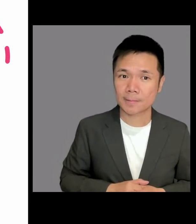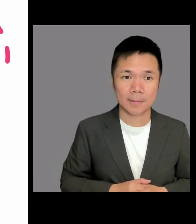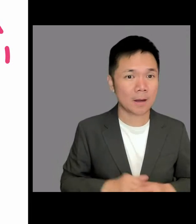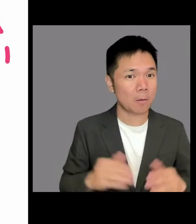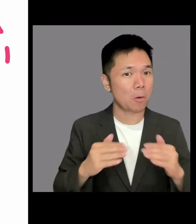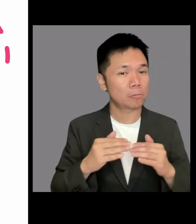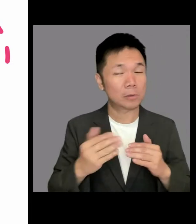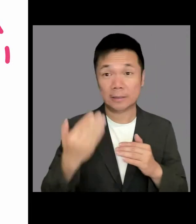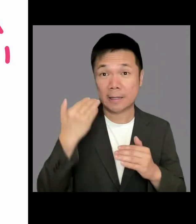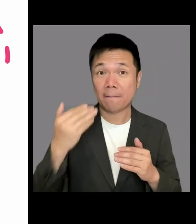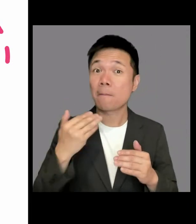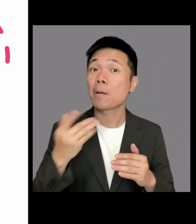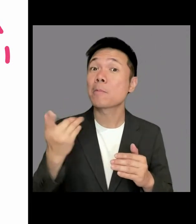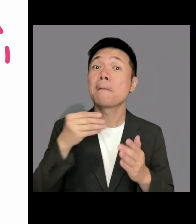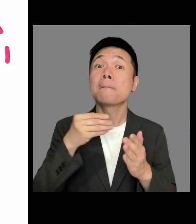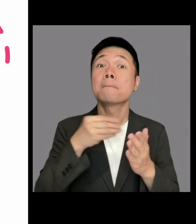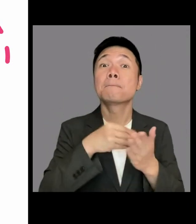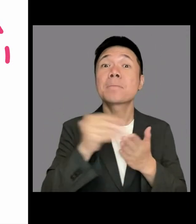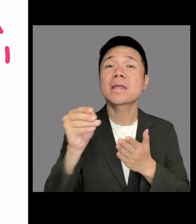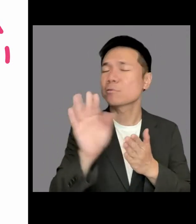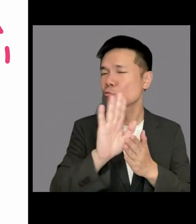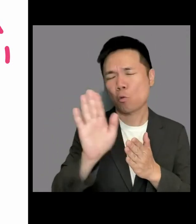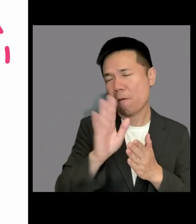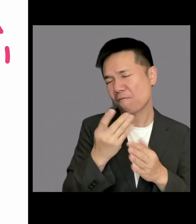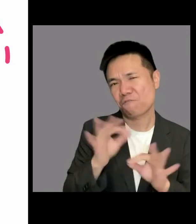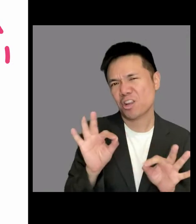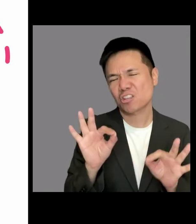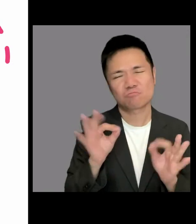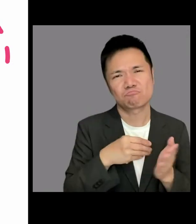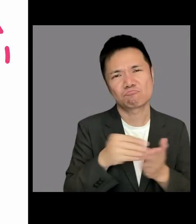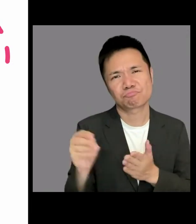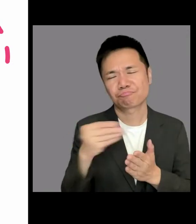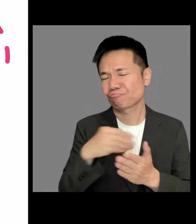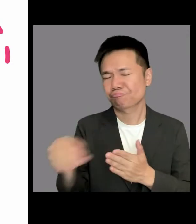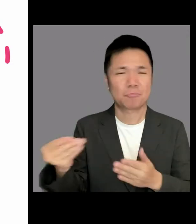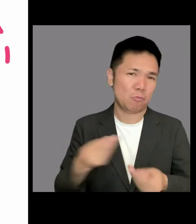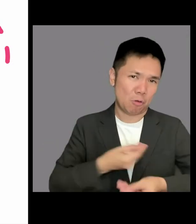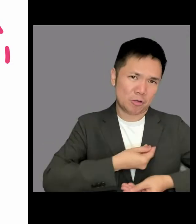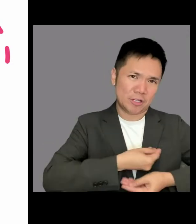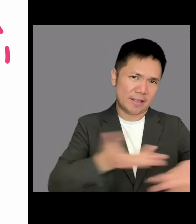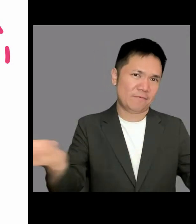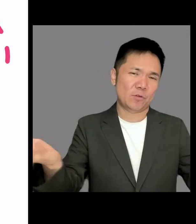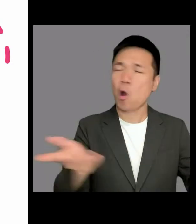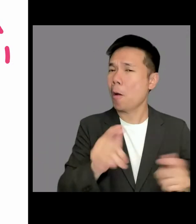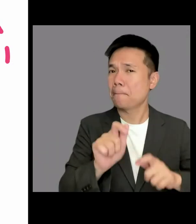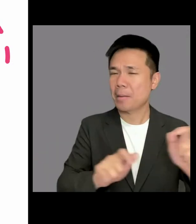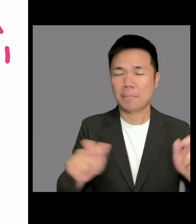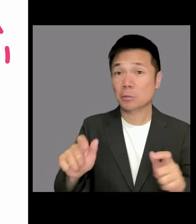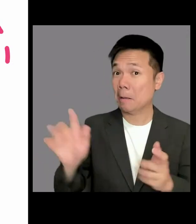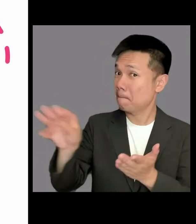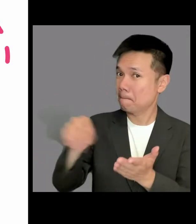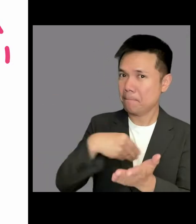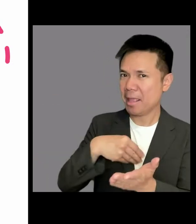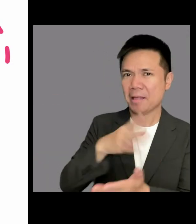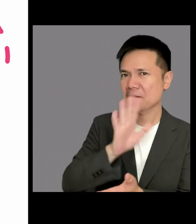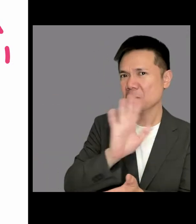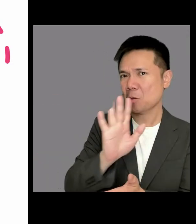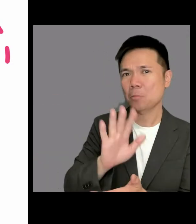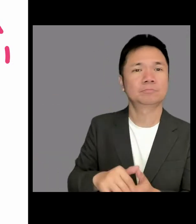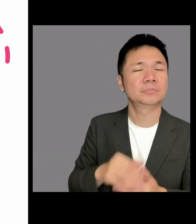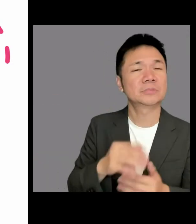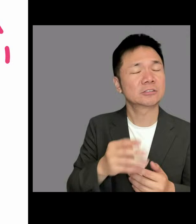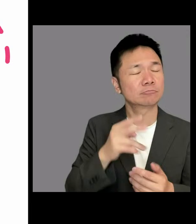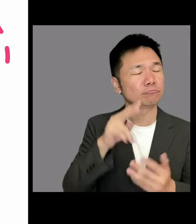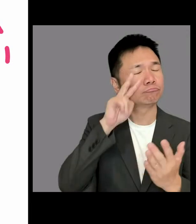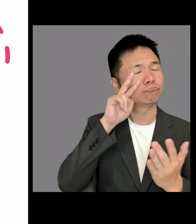free. That were free. So he wanted to create a free screen reader so that everybody could actually be able to use a computer